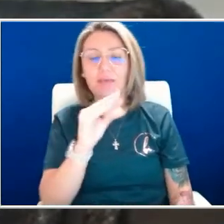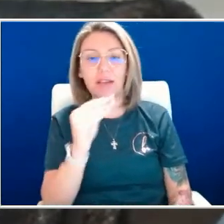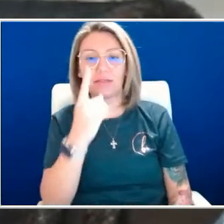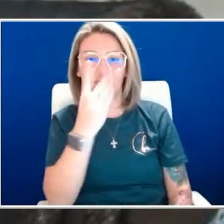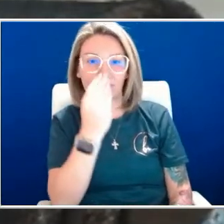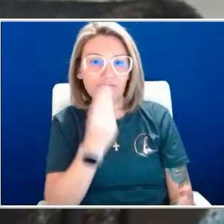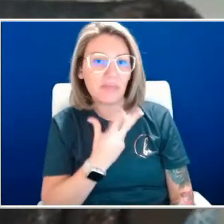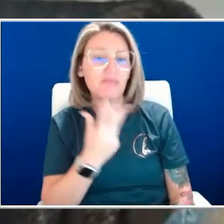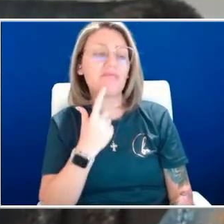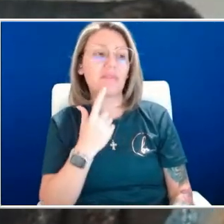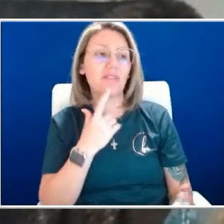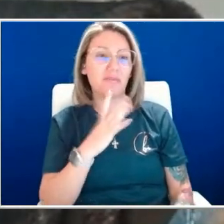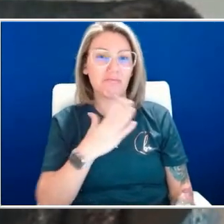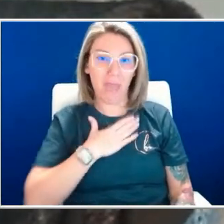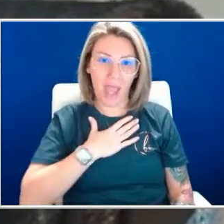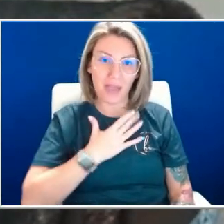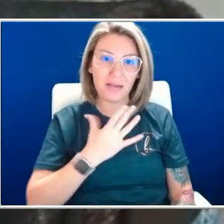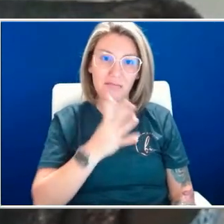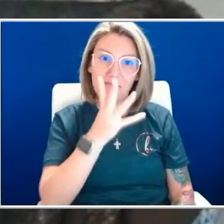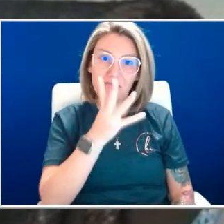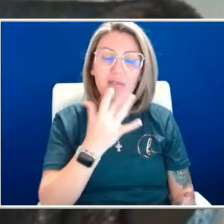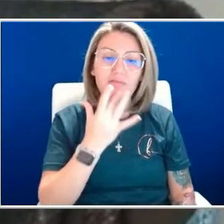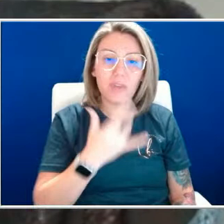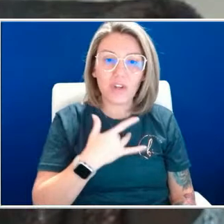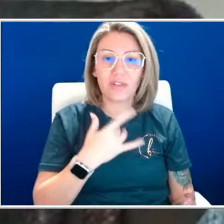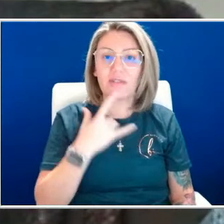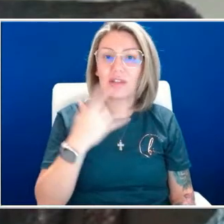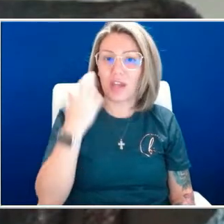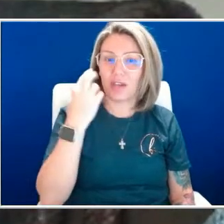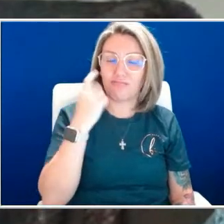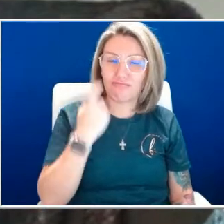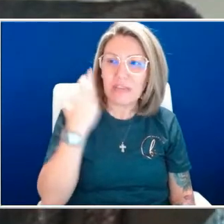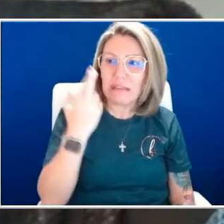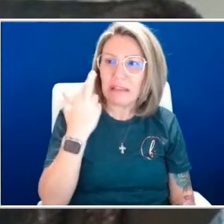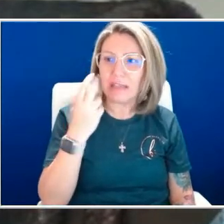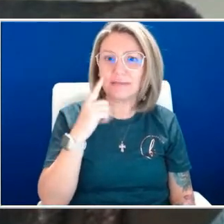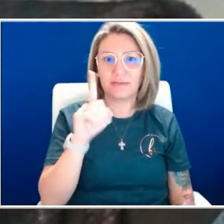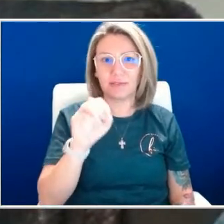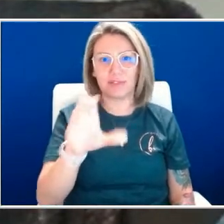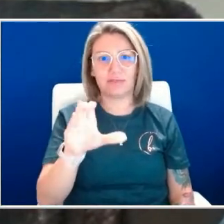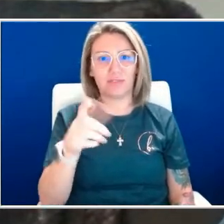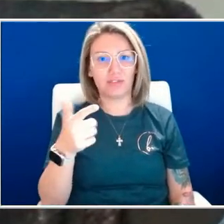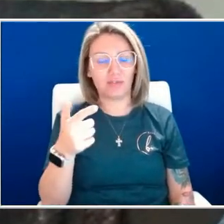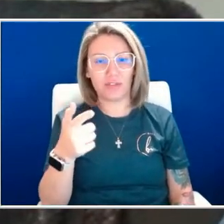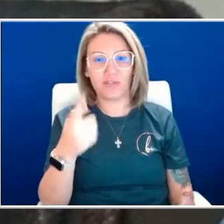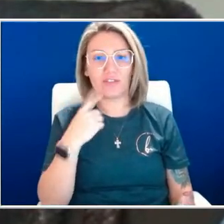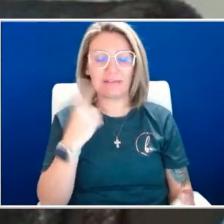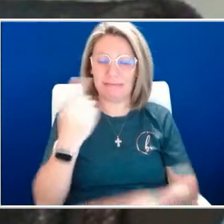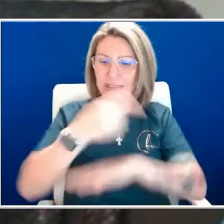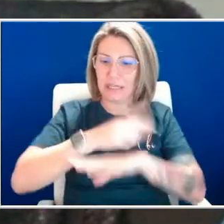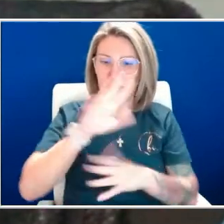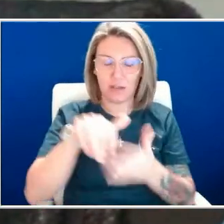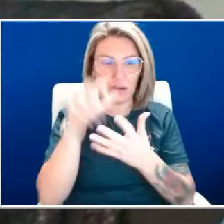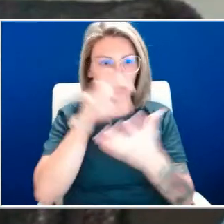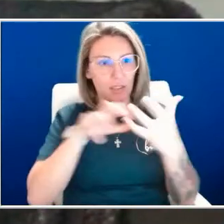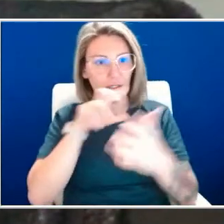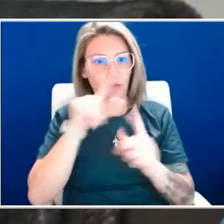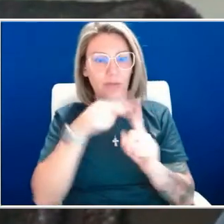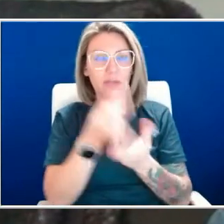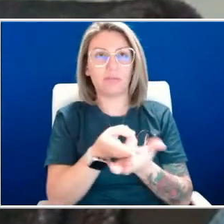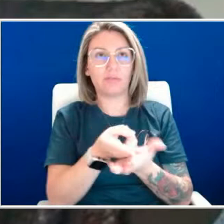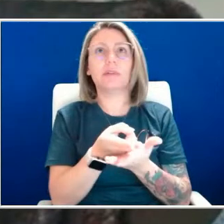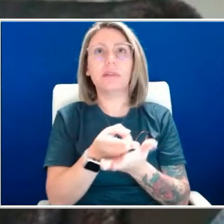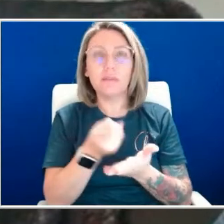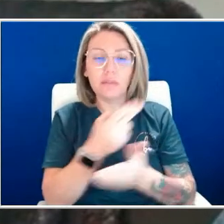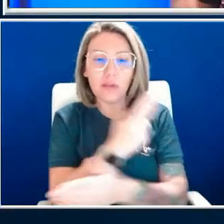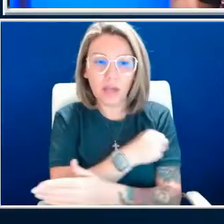then that's when I realized it was December 21st. The days are all mixed together when you're laying in the hospital.